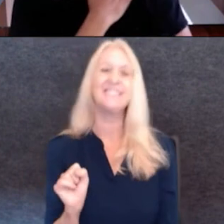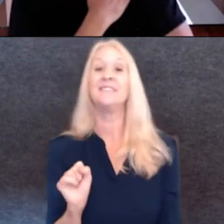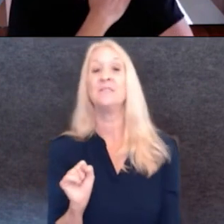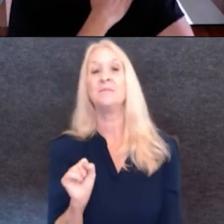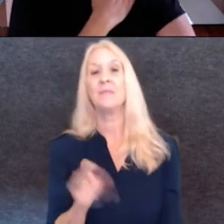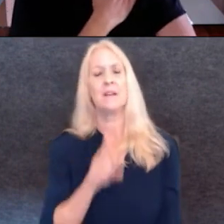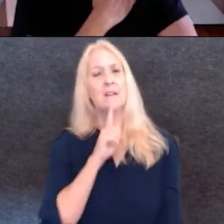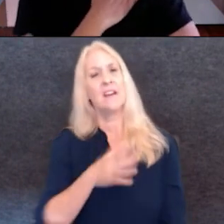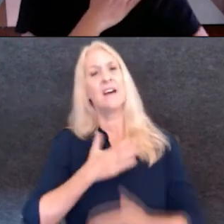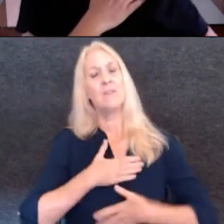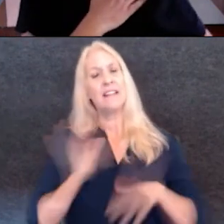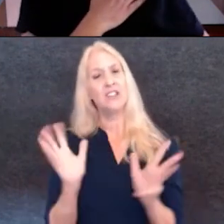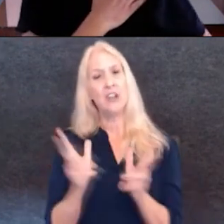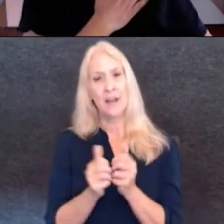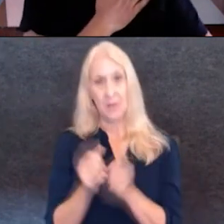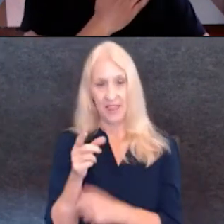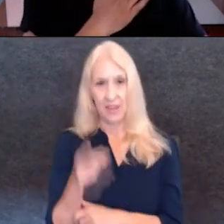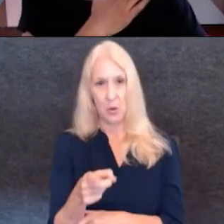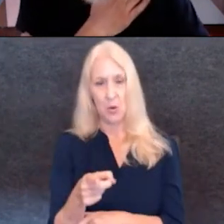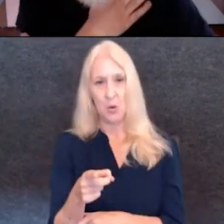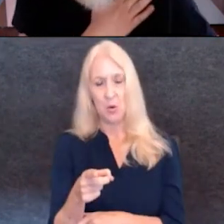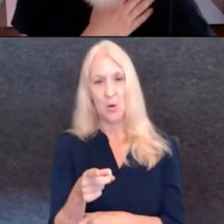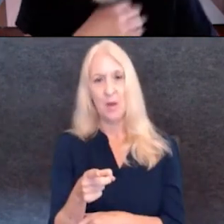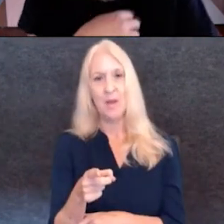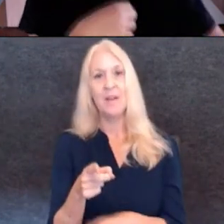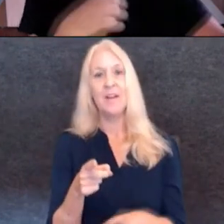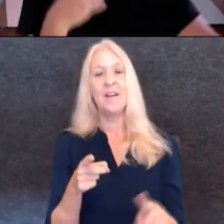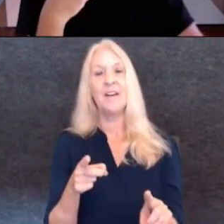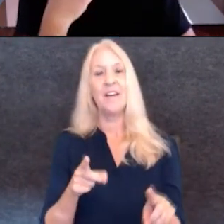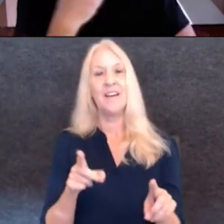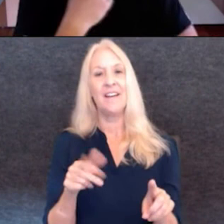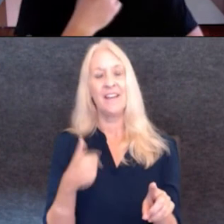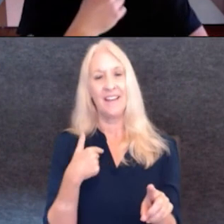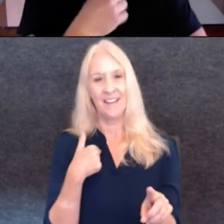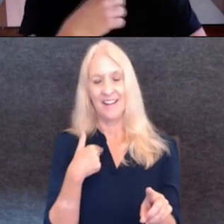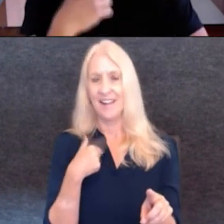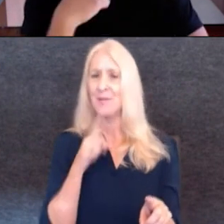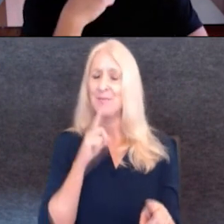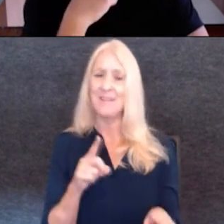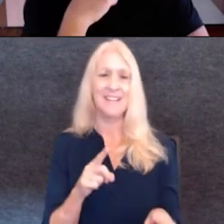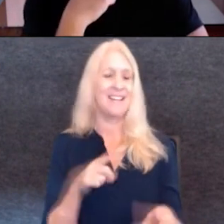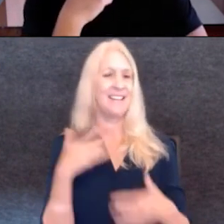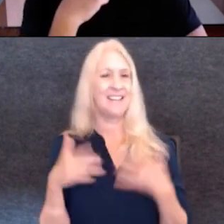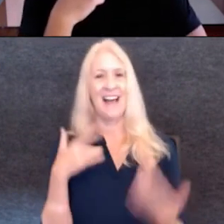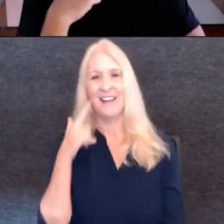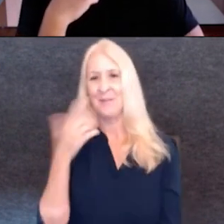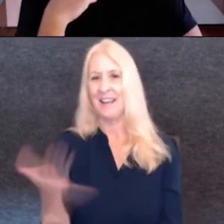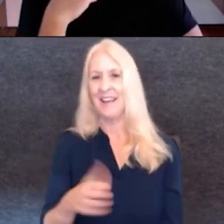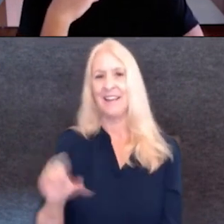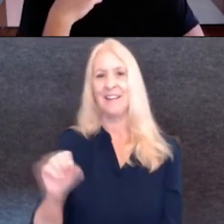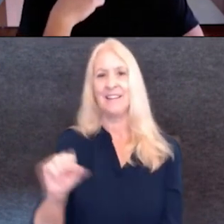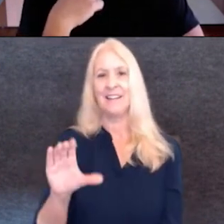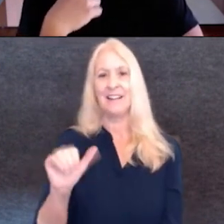I really enjoyed to chat with you, and well, if we have another opportunity with the SCAD, I'm excited and happy to be here. Thank you, sweetheart.